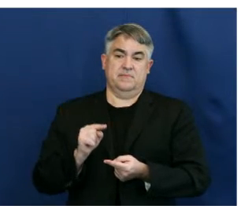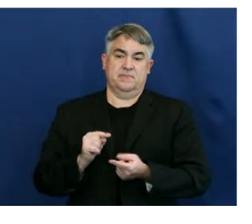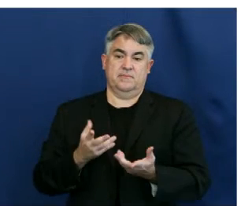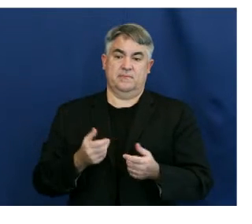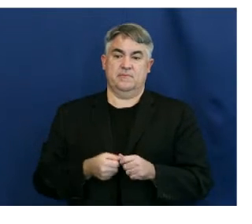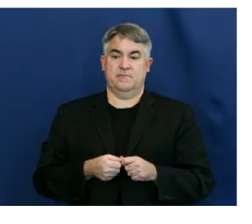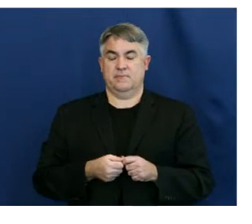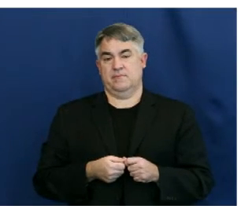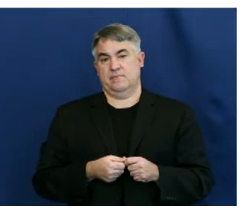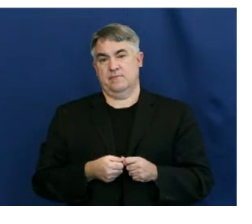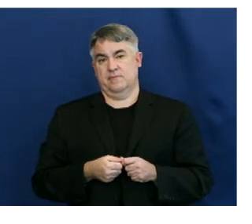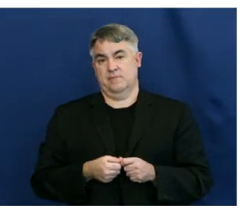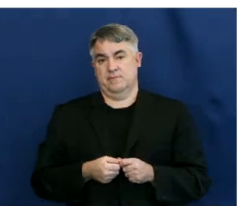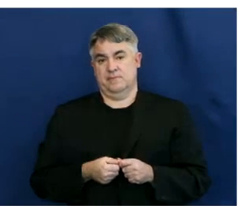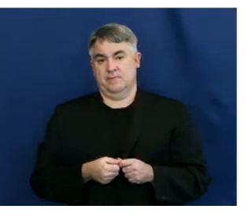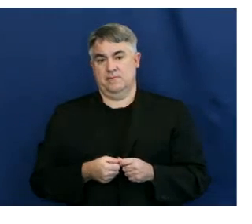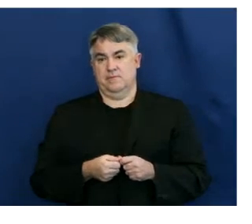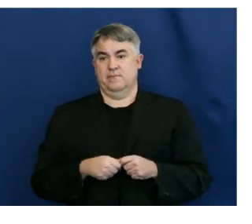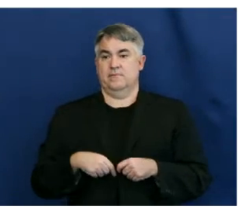but you see that there. Next.